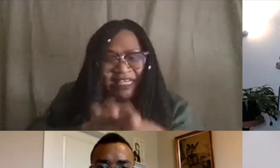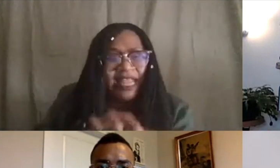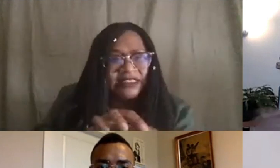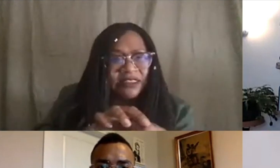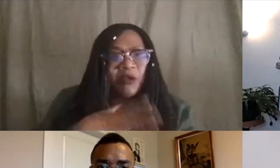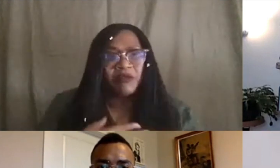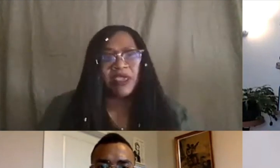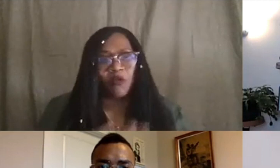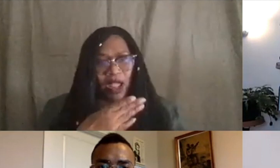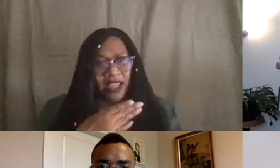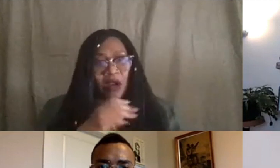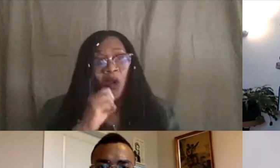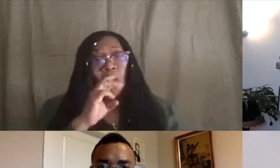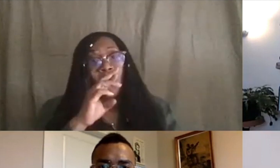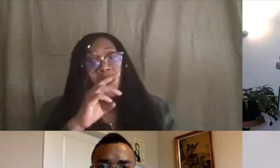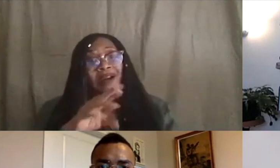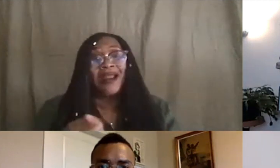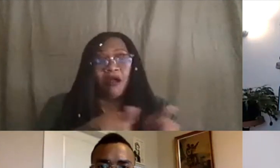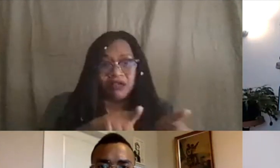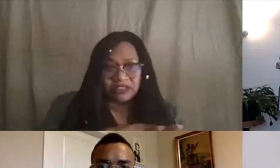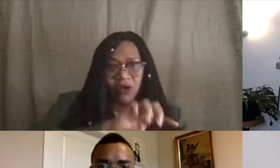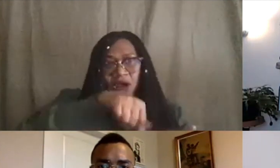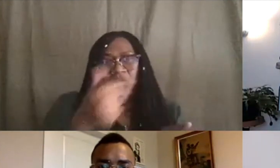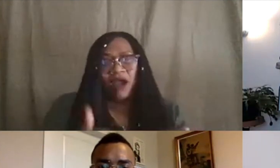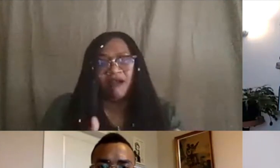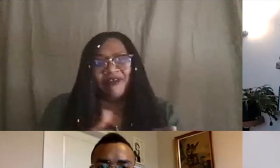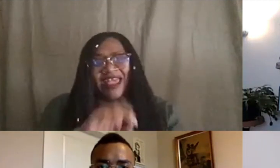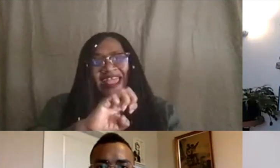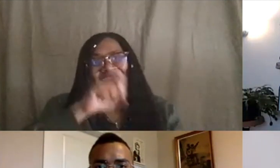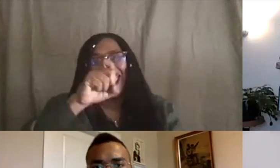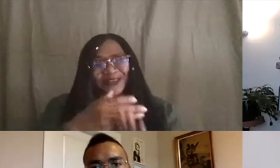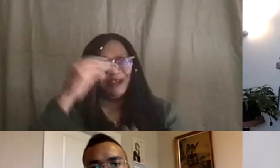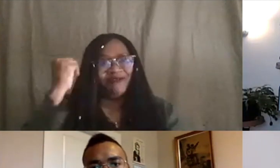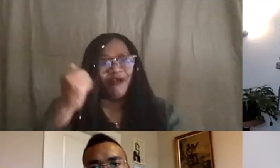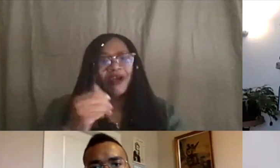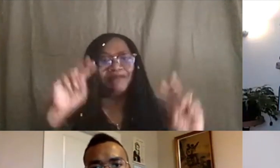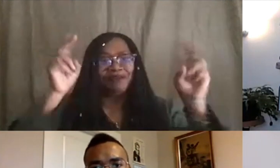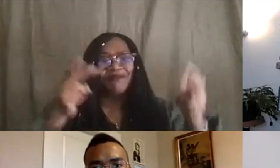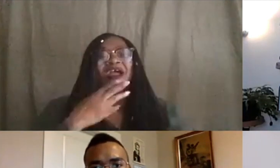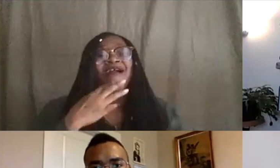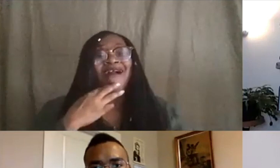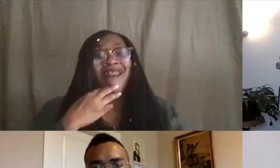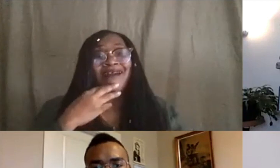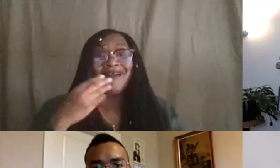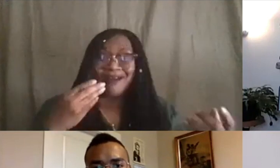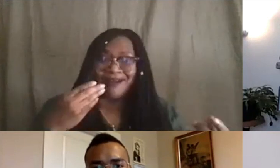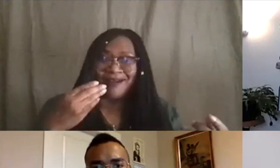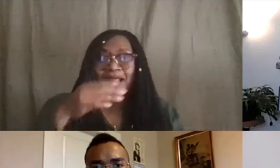also made me think of that moment in Autobiography of an Ex-Colored Man, where the ex-colored man,